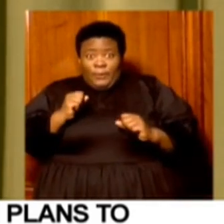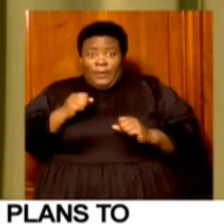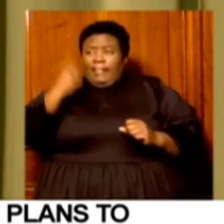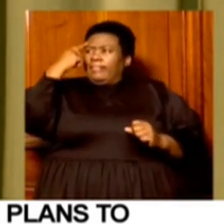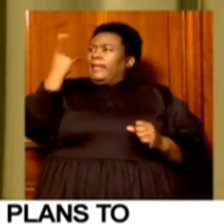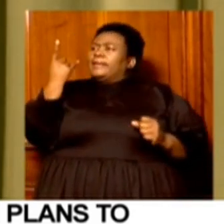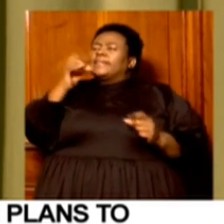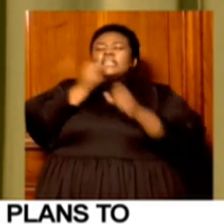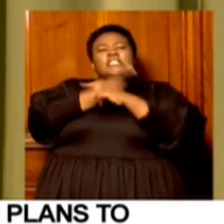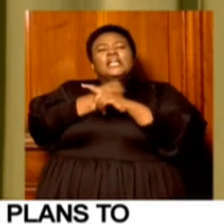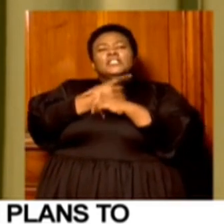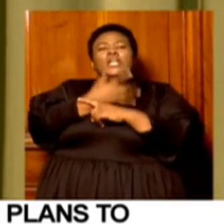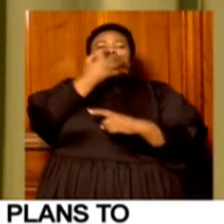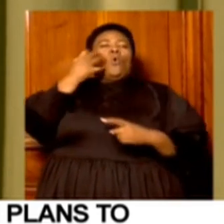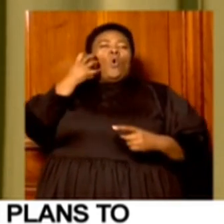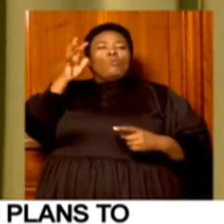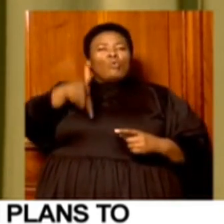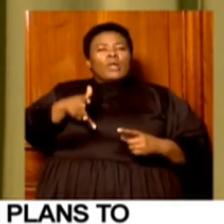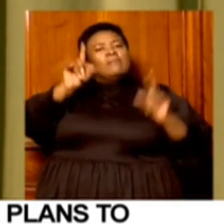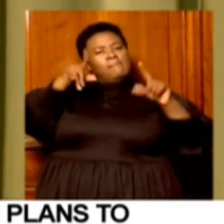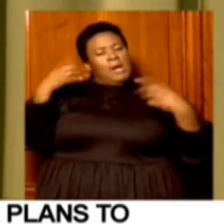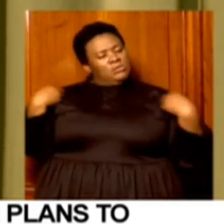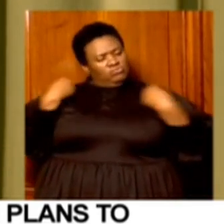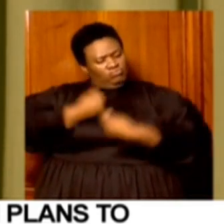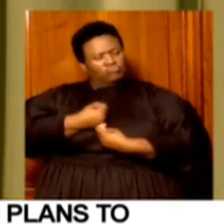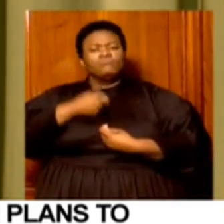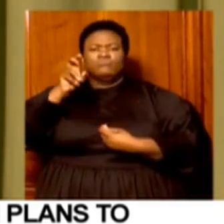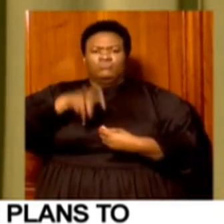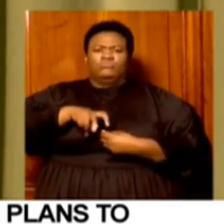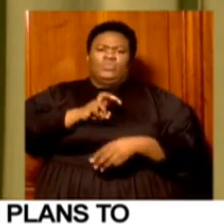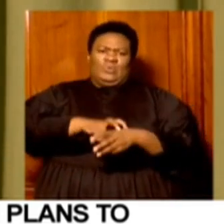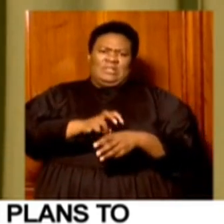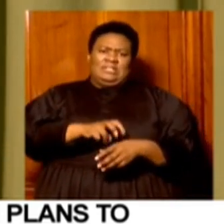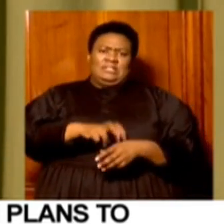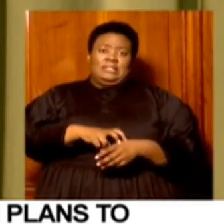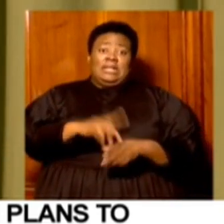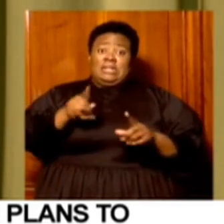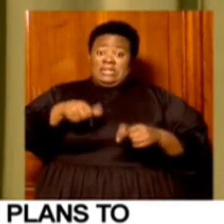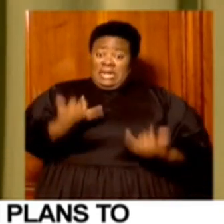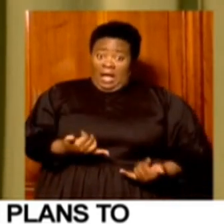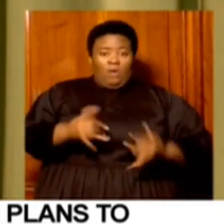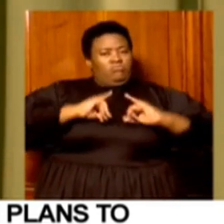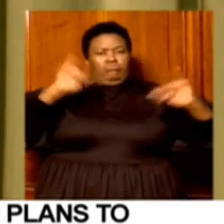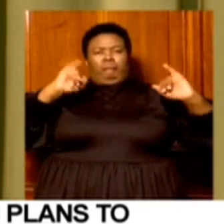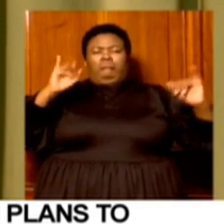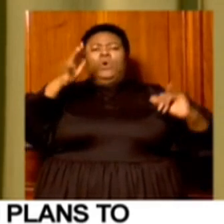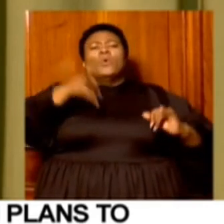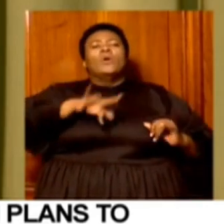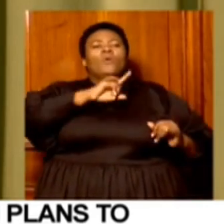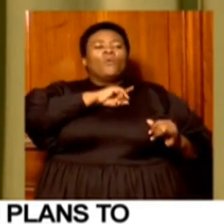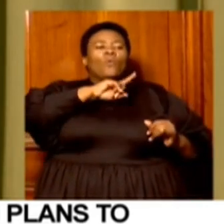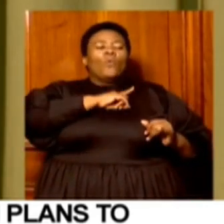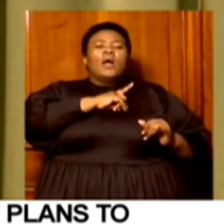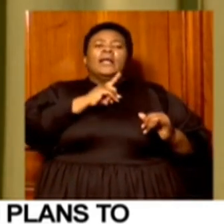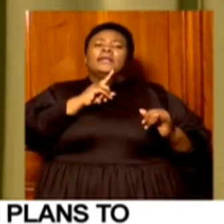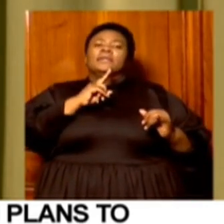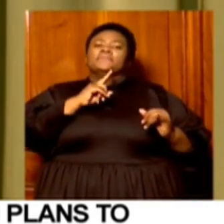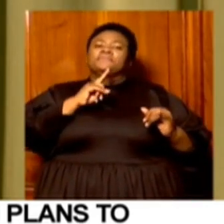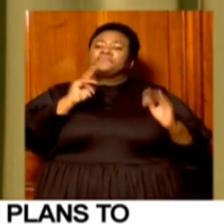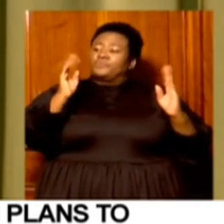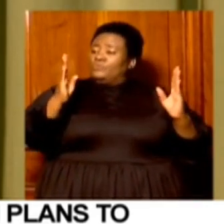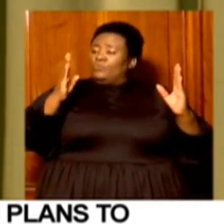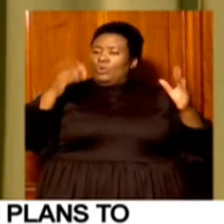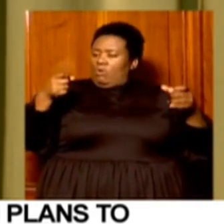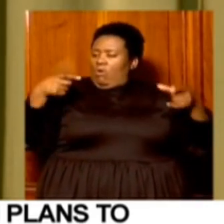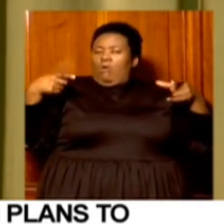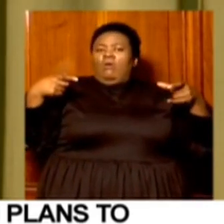much warmer. And it is going to be worse now, because the windows will be open. And you've got to keep on putting on your